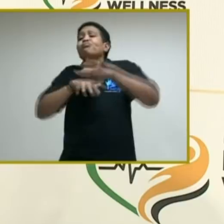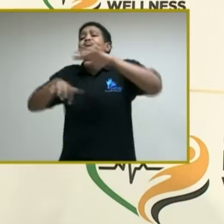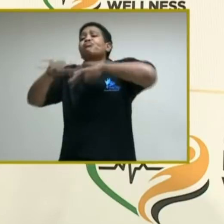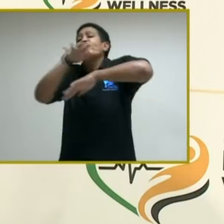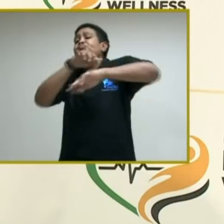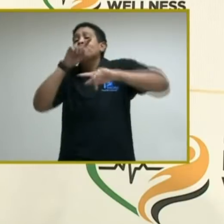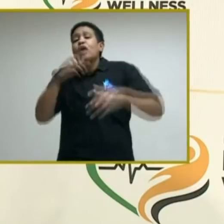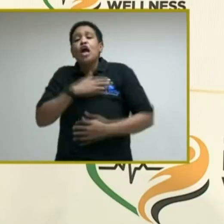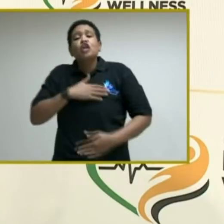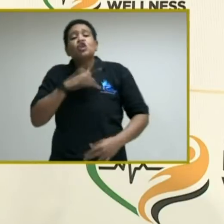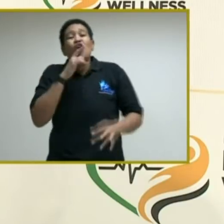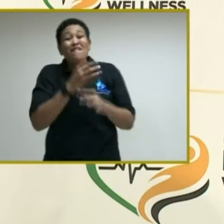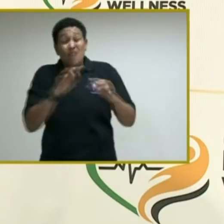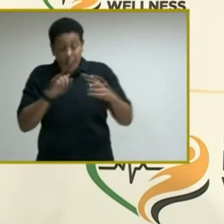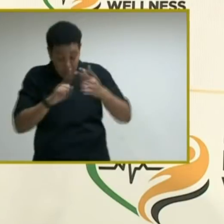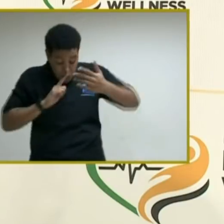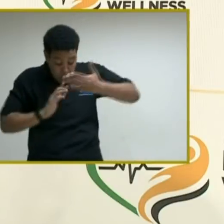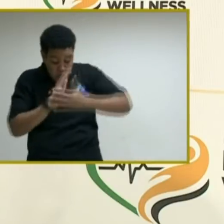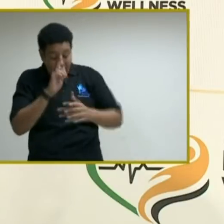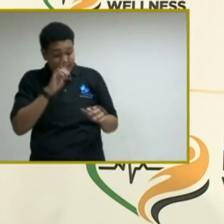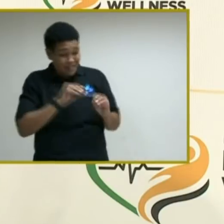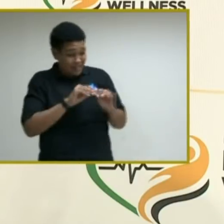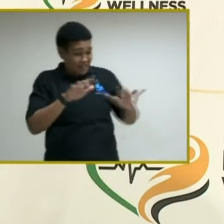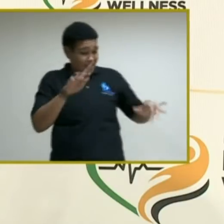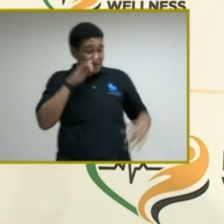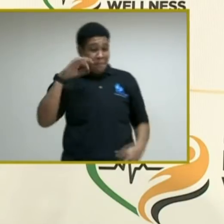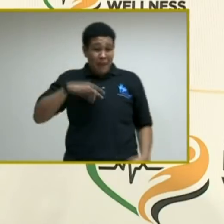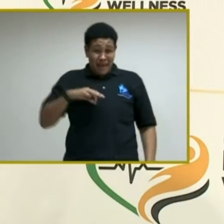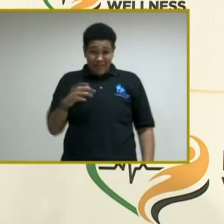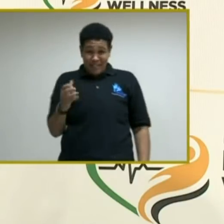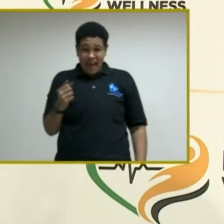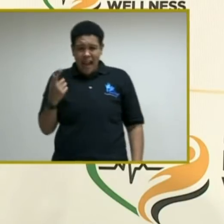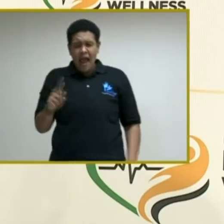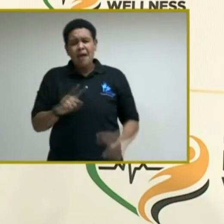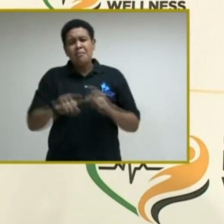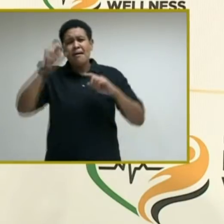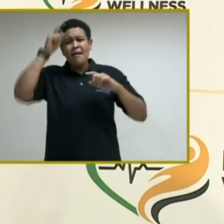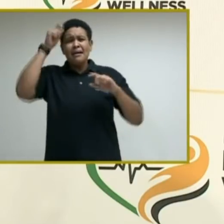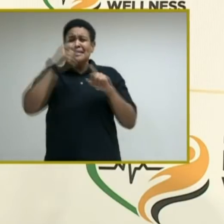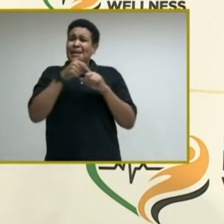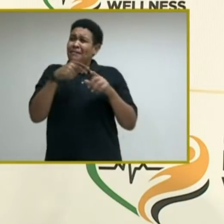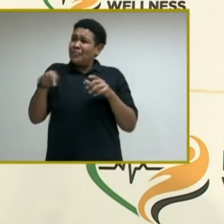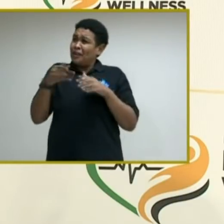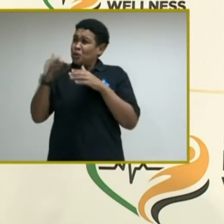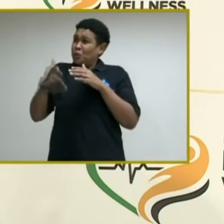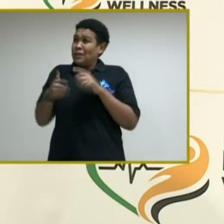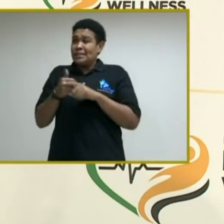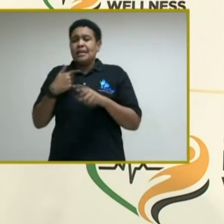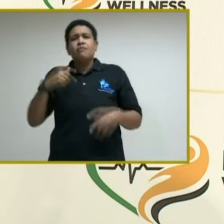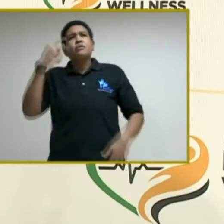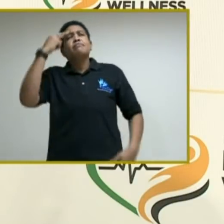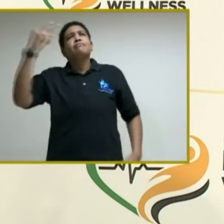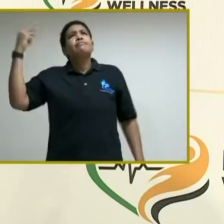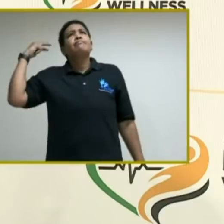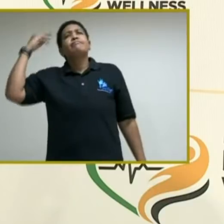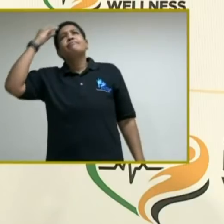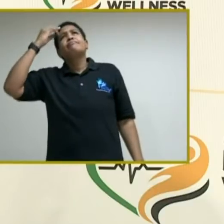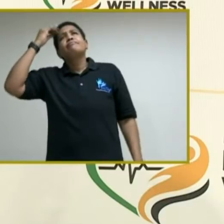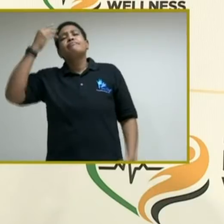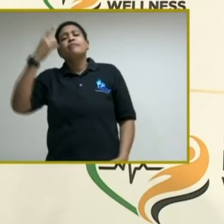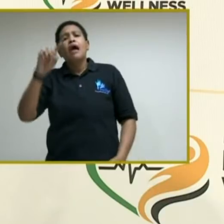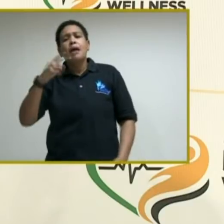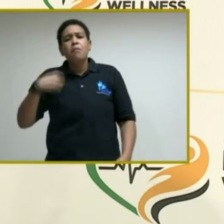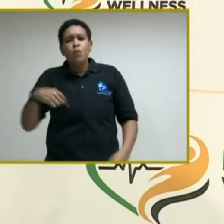enjoy the freedoms and the rights that we benefit from. This weekend is when we reflect, when